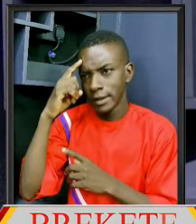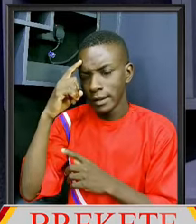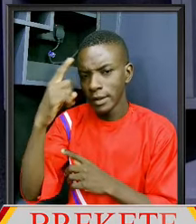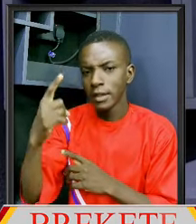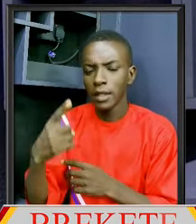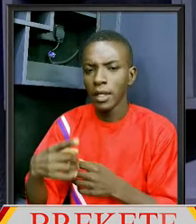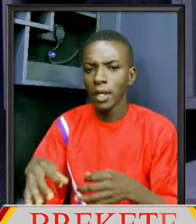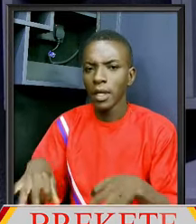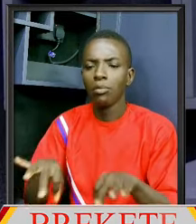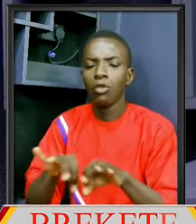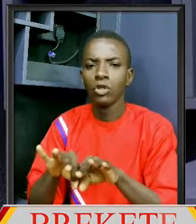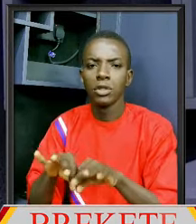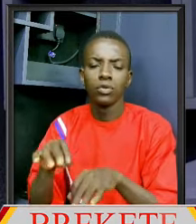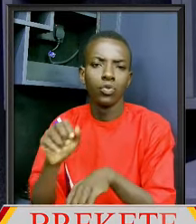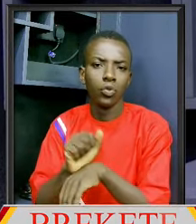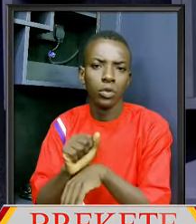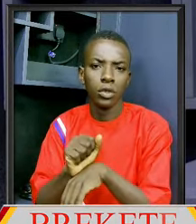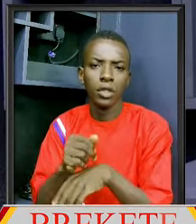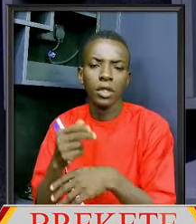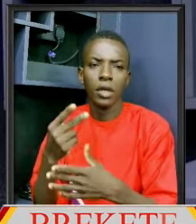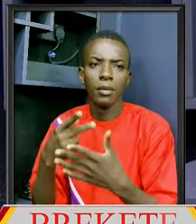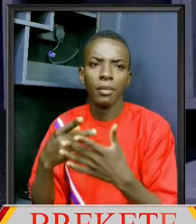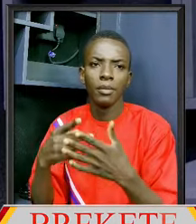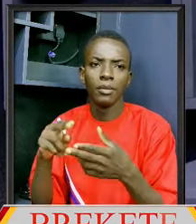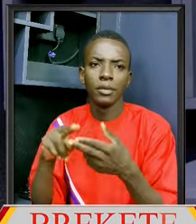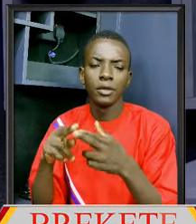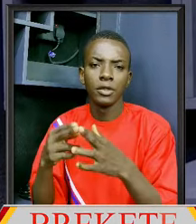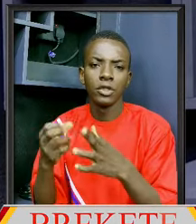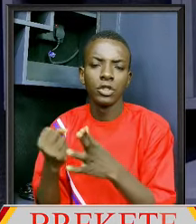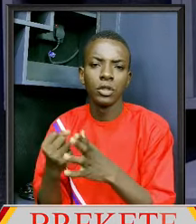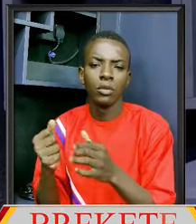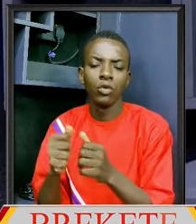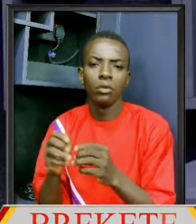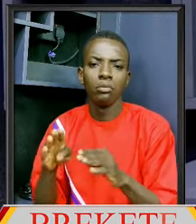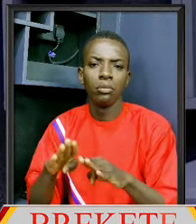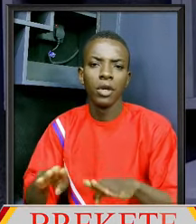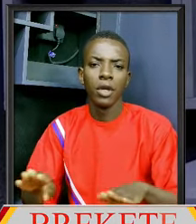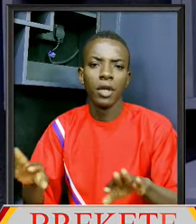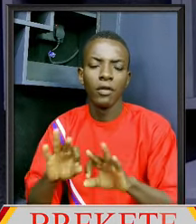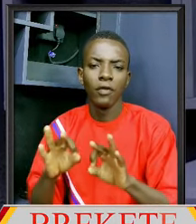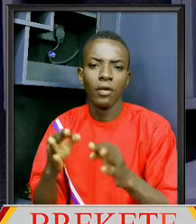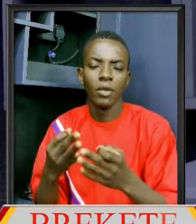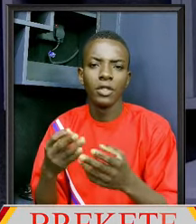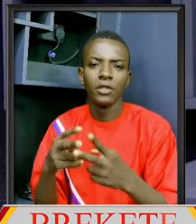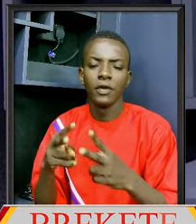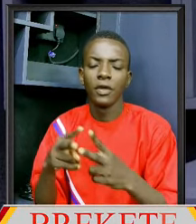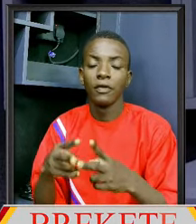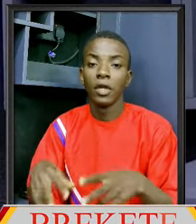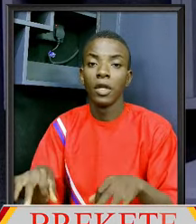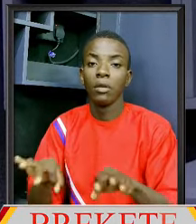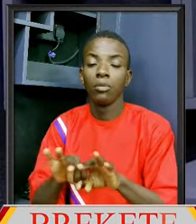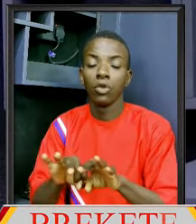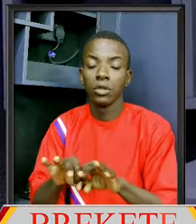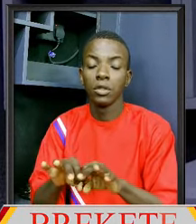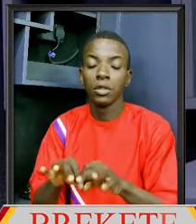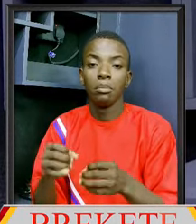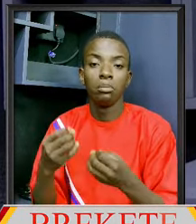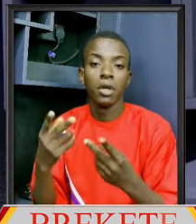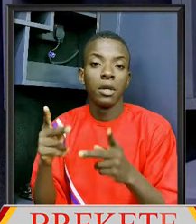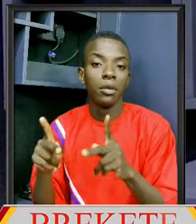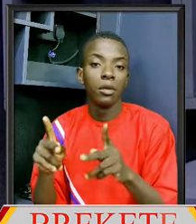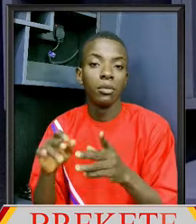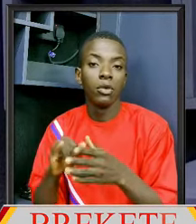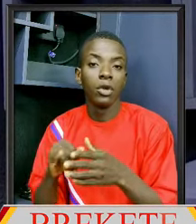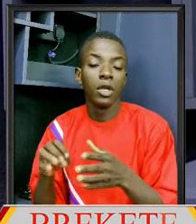and important one. And their partnership with Brekete family, they're very important. Many people,